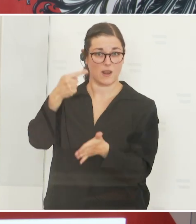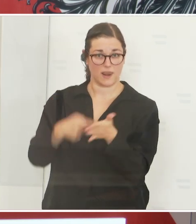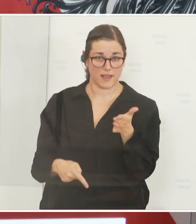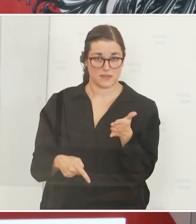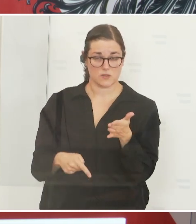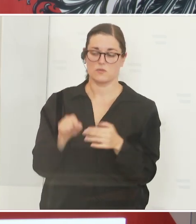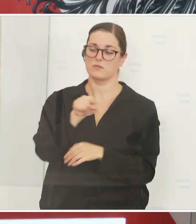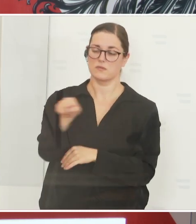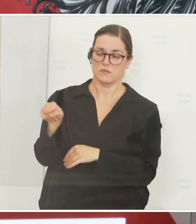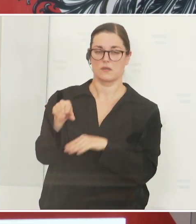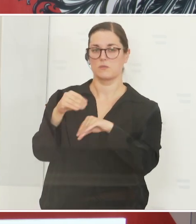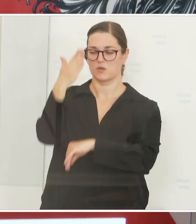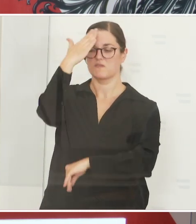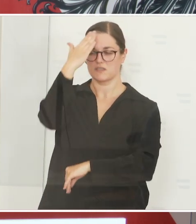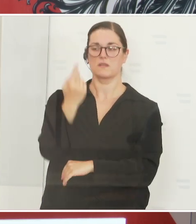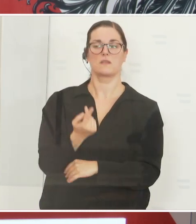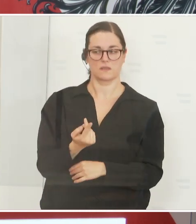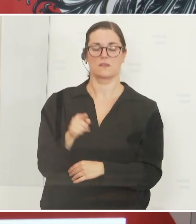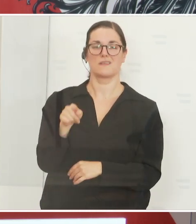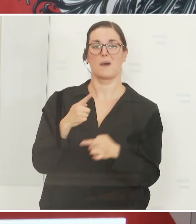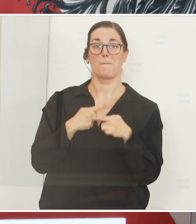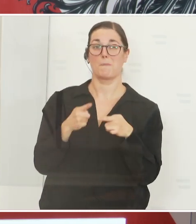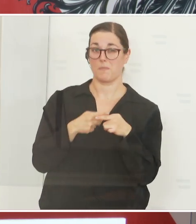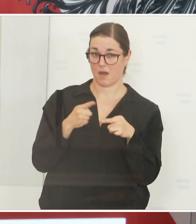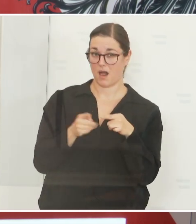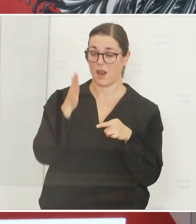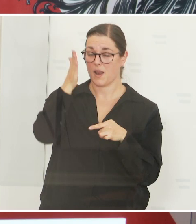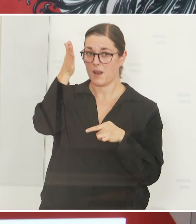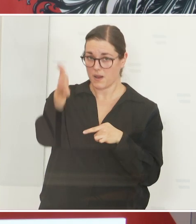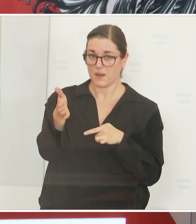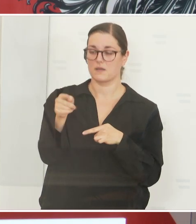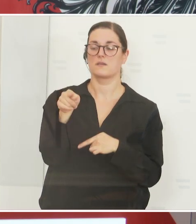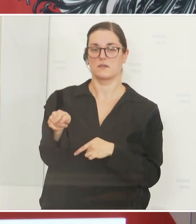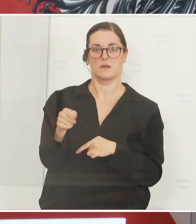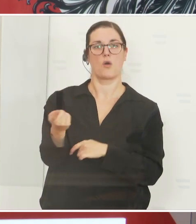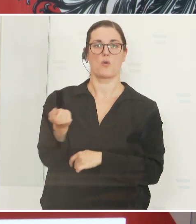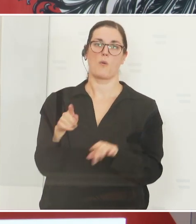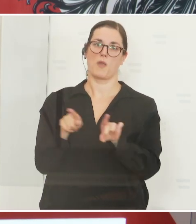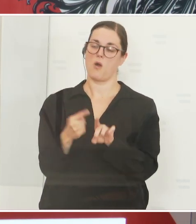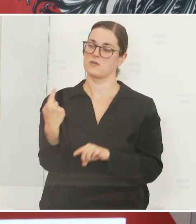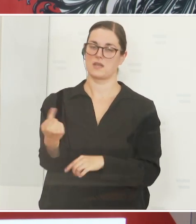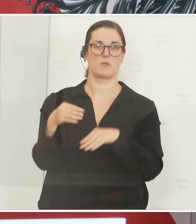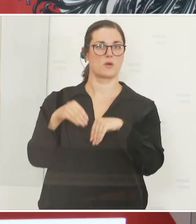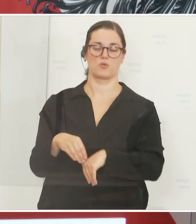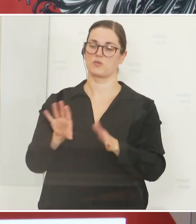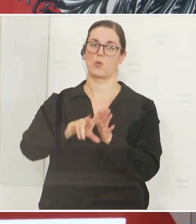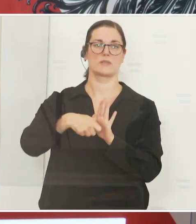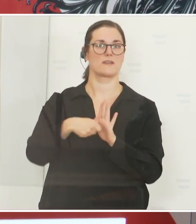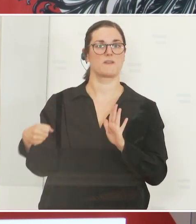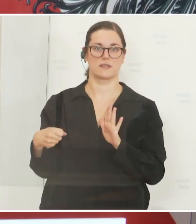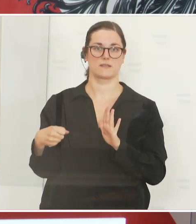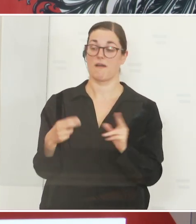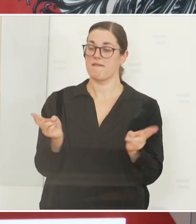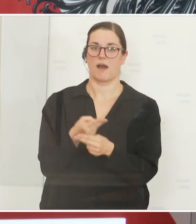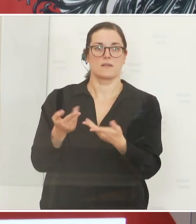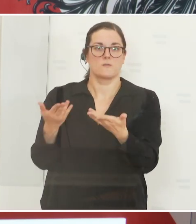that one day, sooner or later, they will be held accountable for their acts. There cannot be impunity in